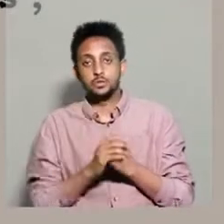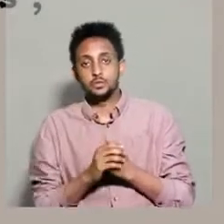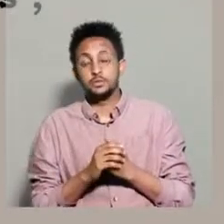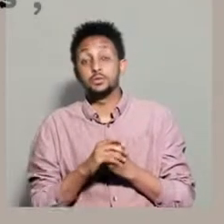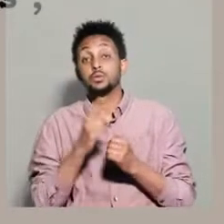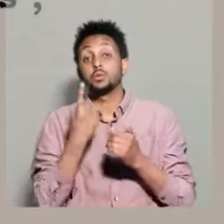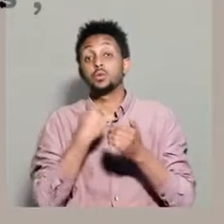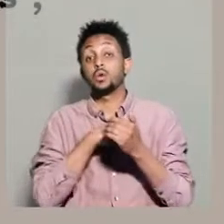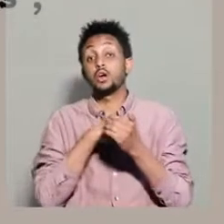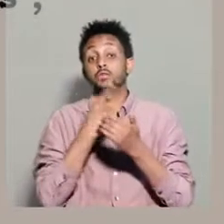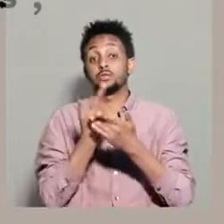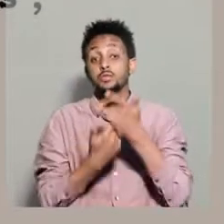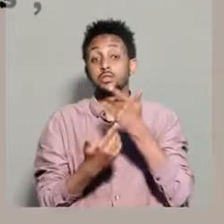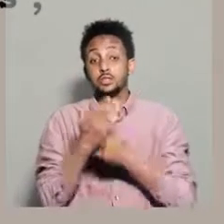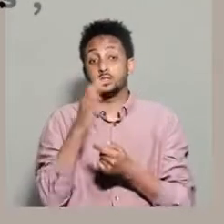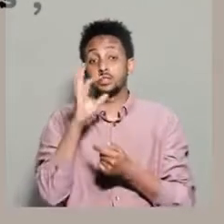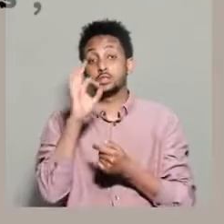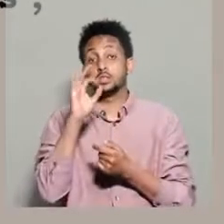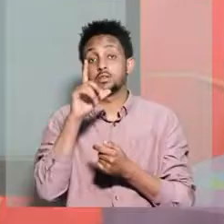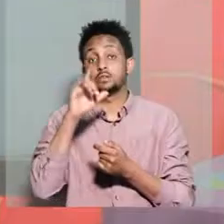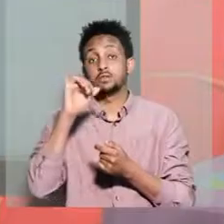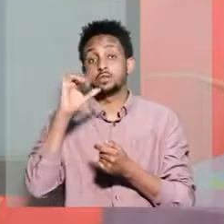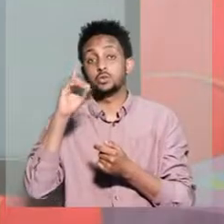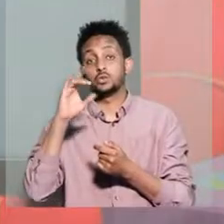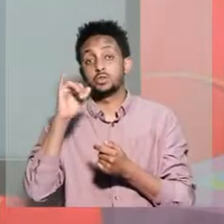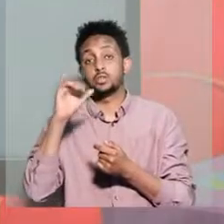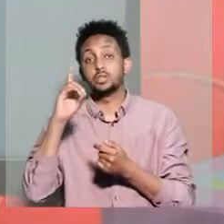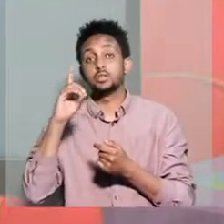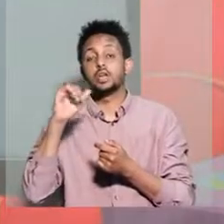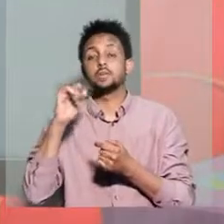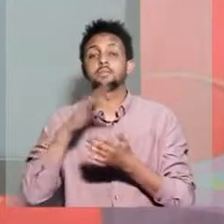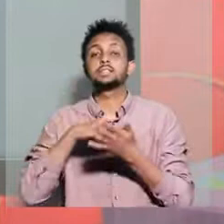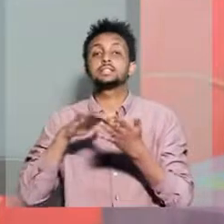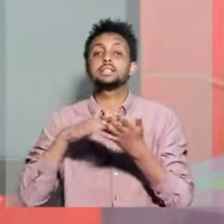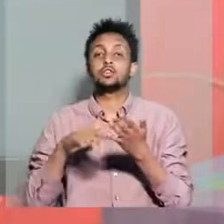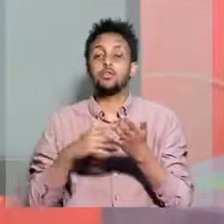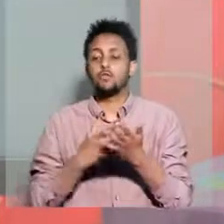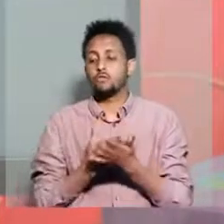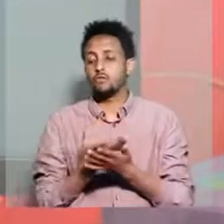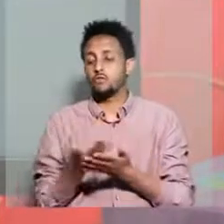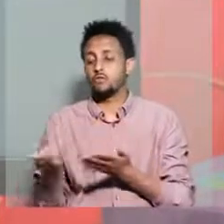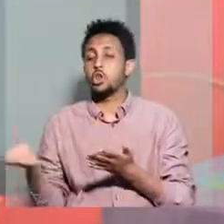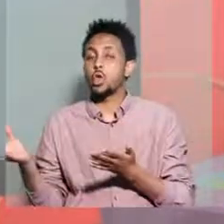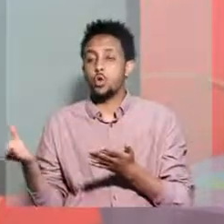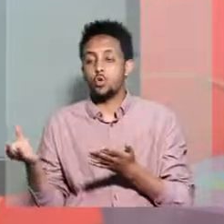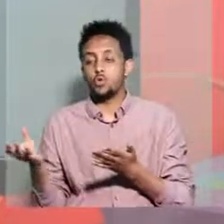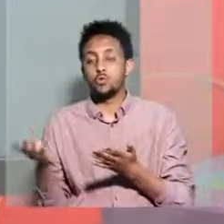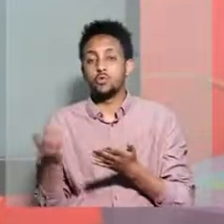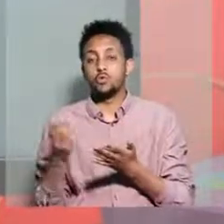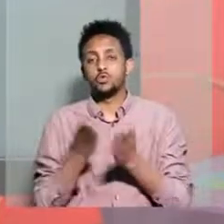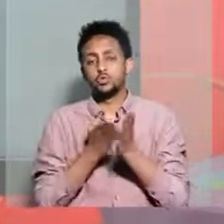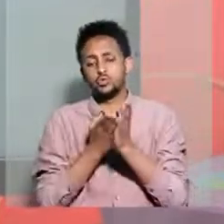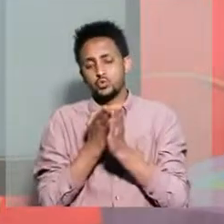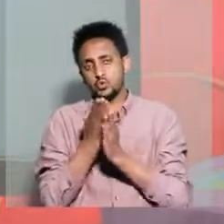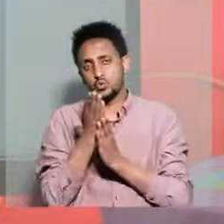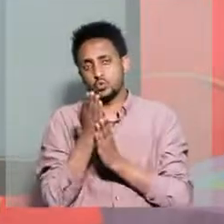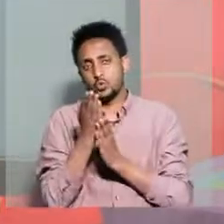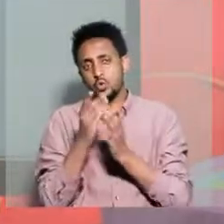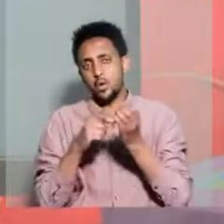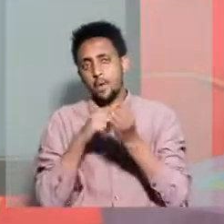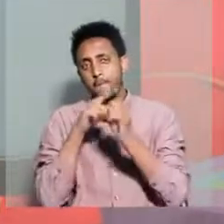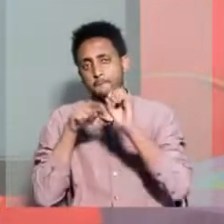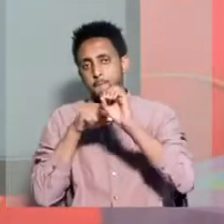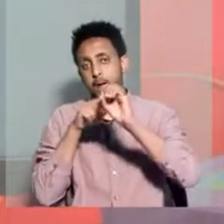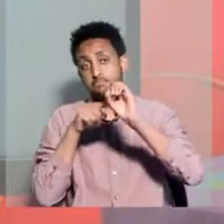So here we are going to deal about fluid dynamics. Fluid dynamics is the study of flow of fluids through pipes, or it might